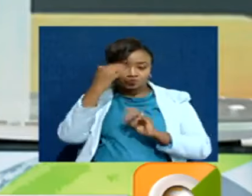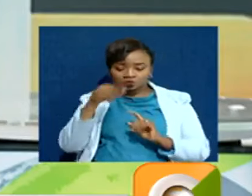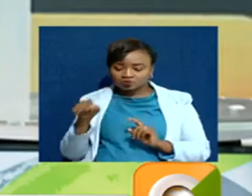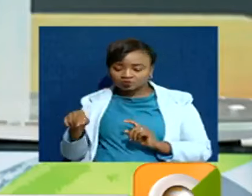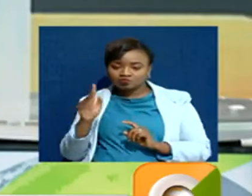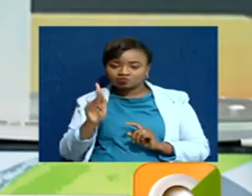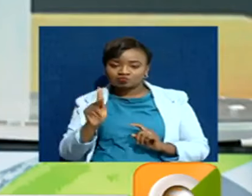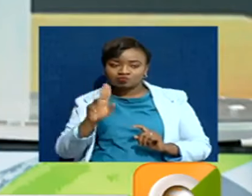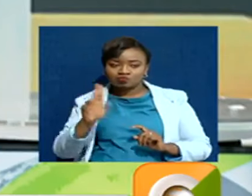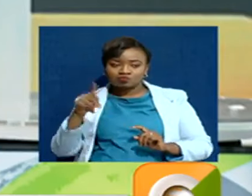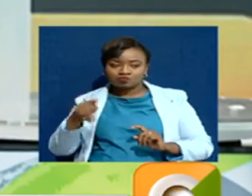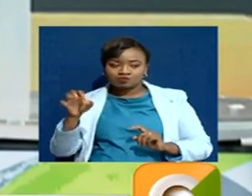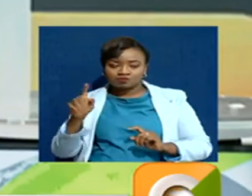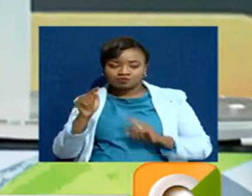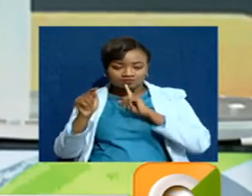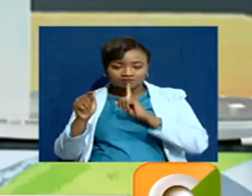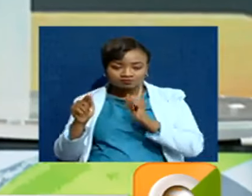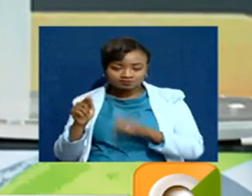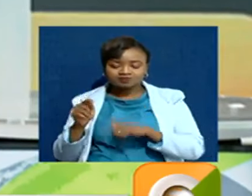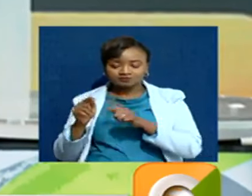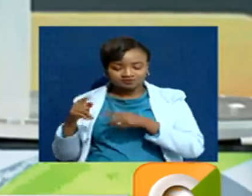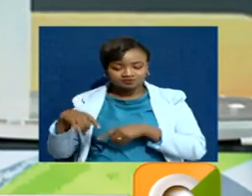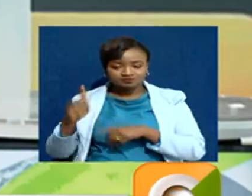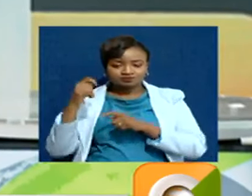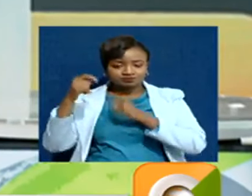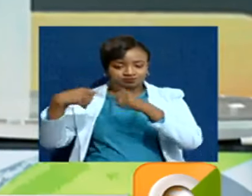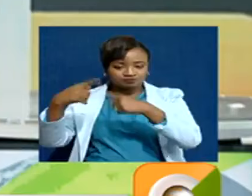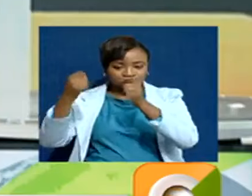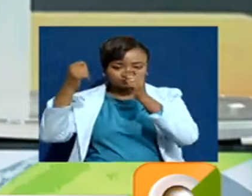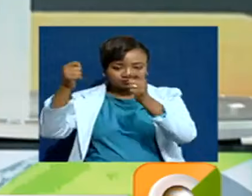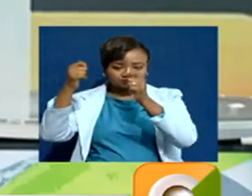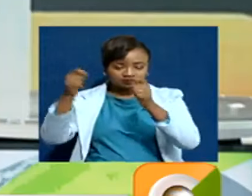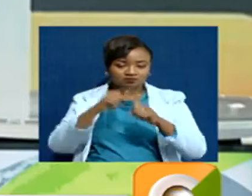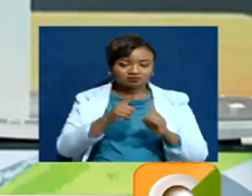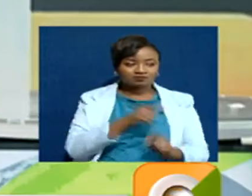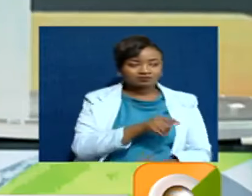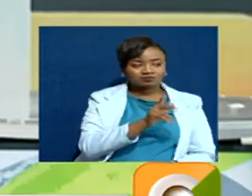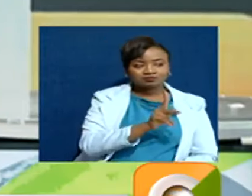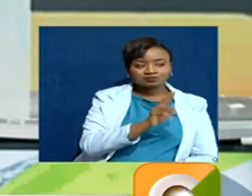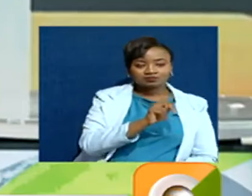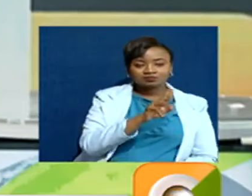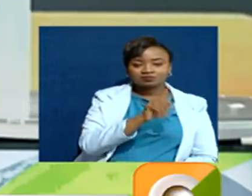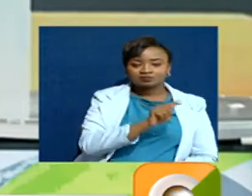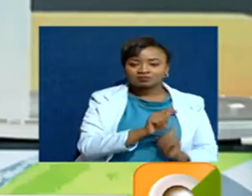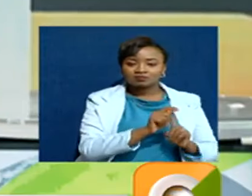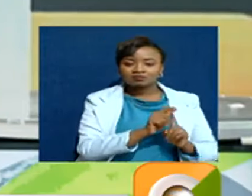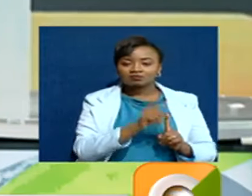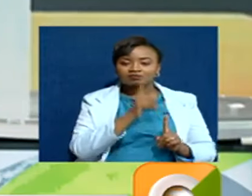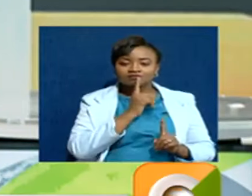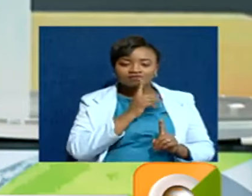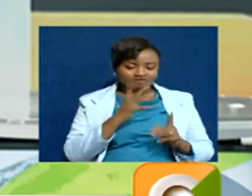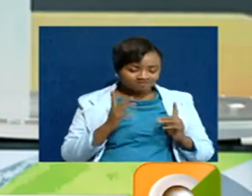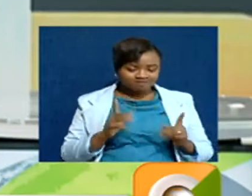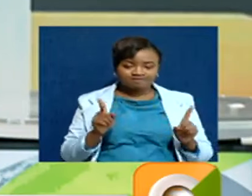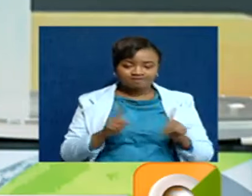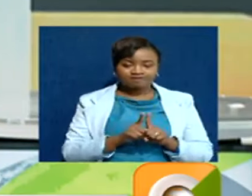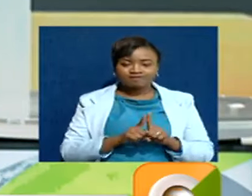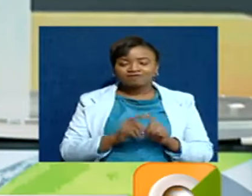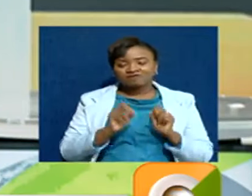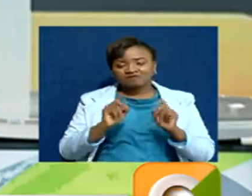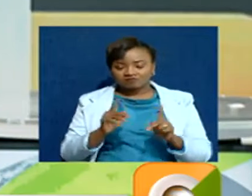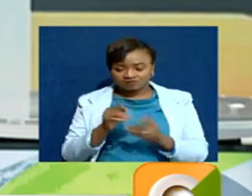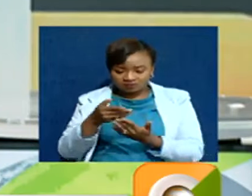while KNUT wants the teachers to resume work as usual. The script is the same when it comes to the demands. The wording may be different, but the demands